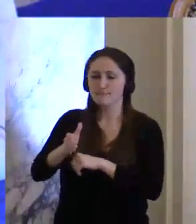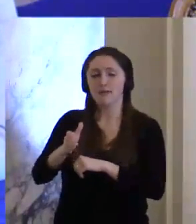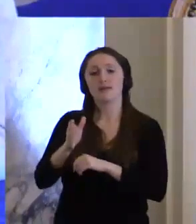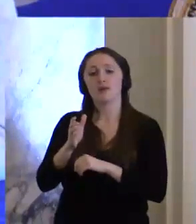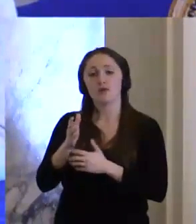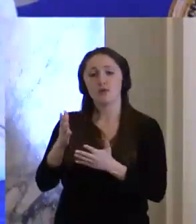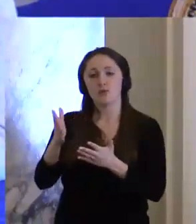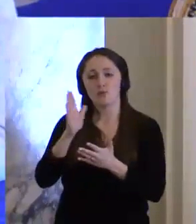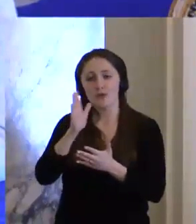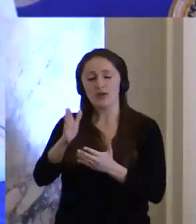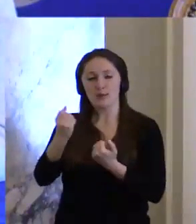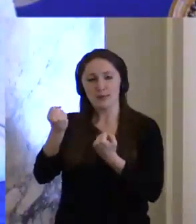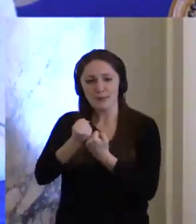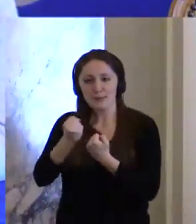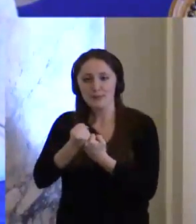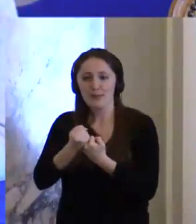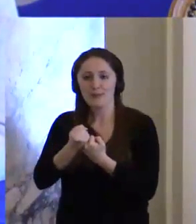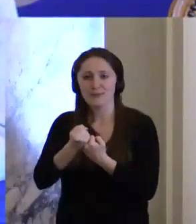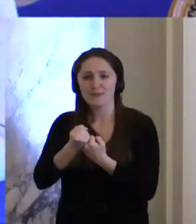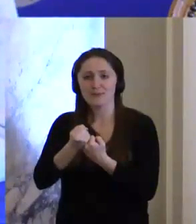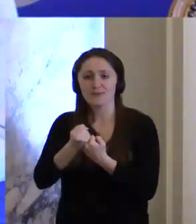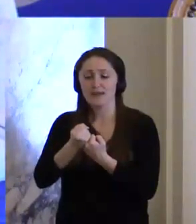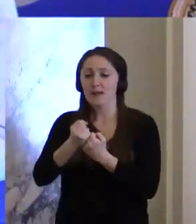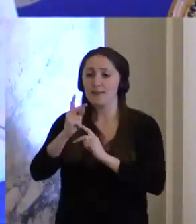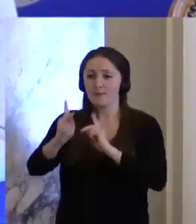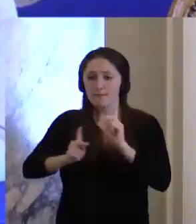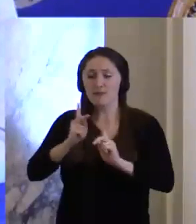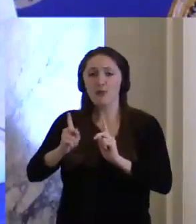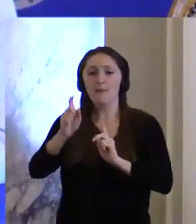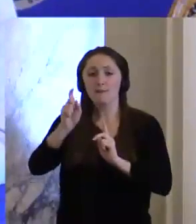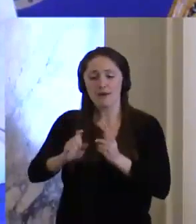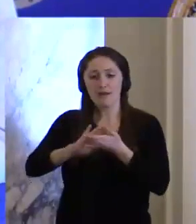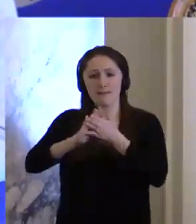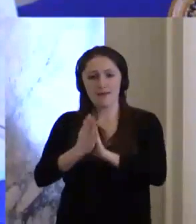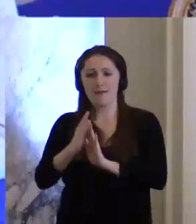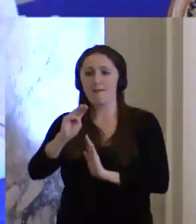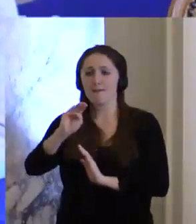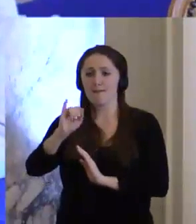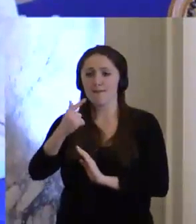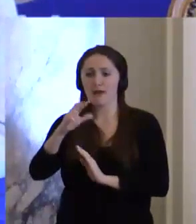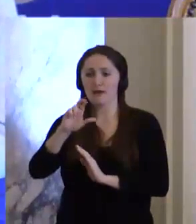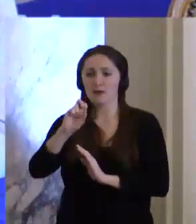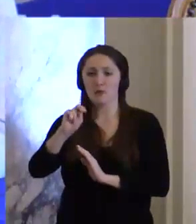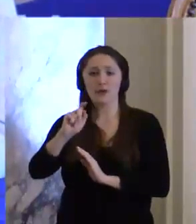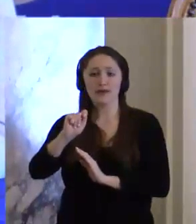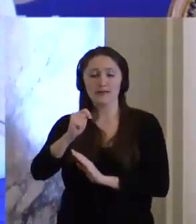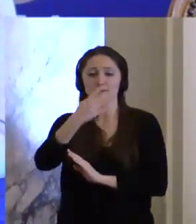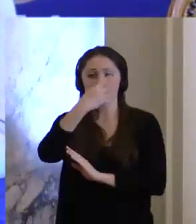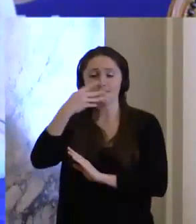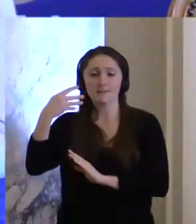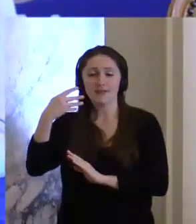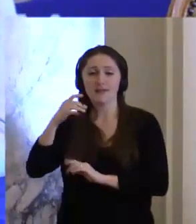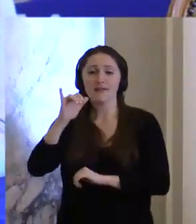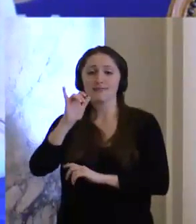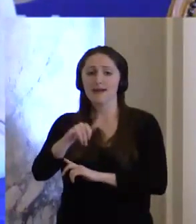the view that because people are forced to become migrants, that fact does not, in fact,